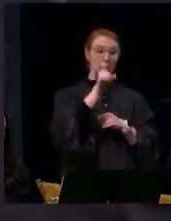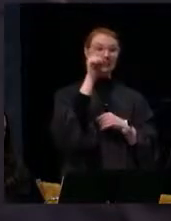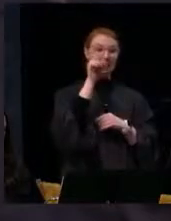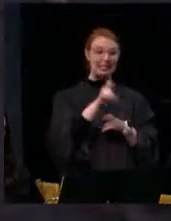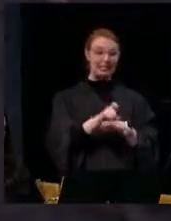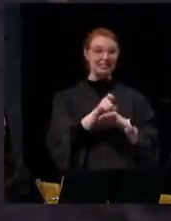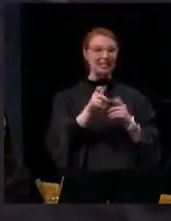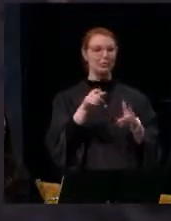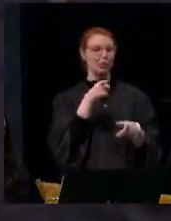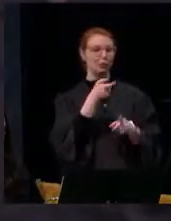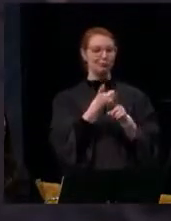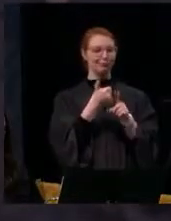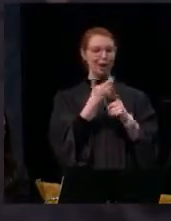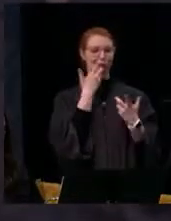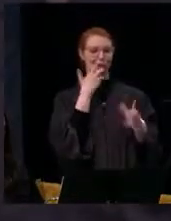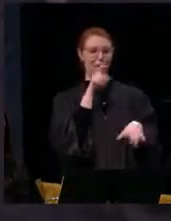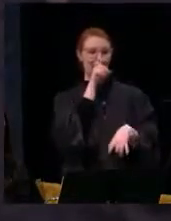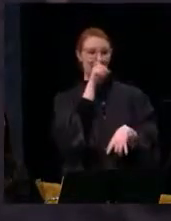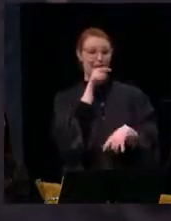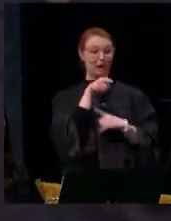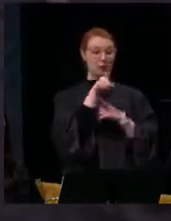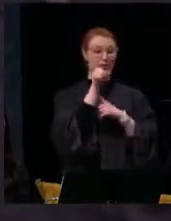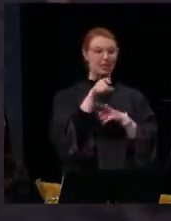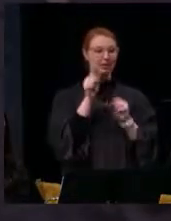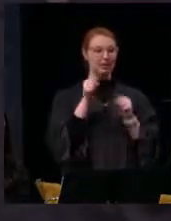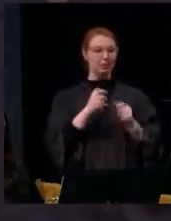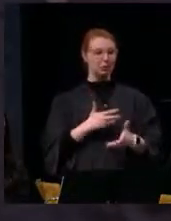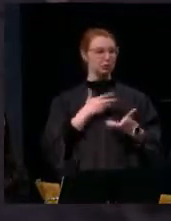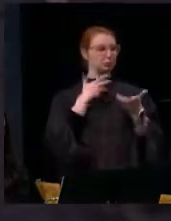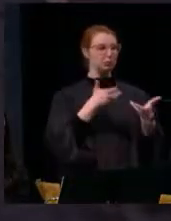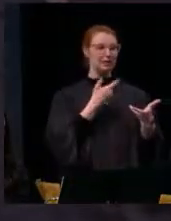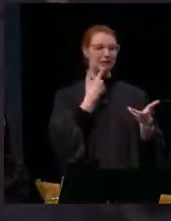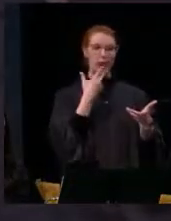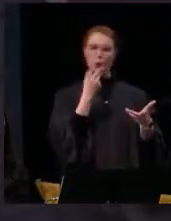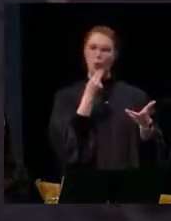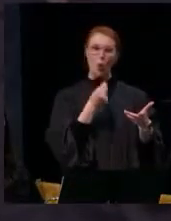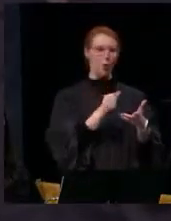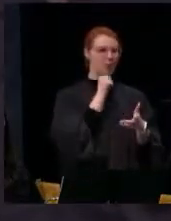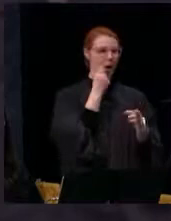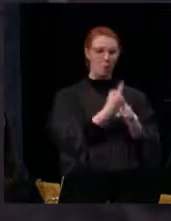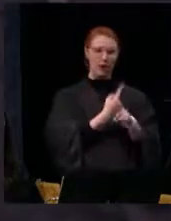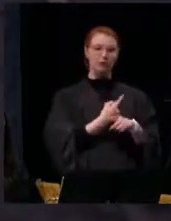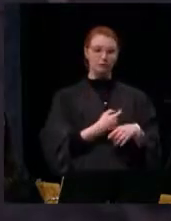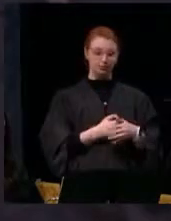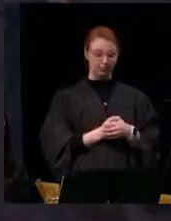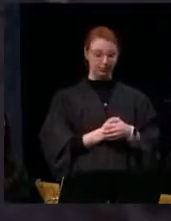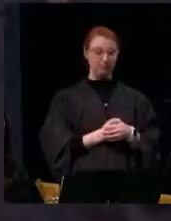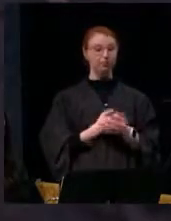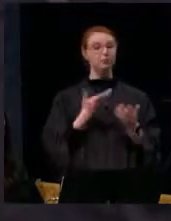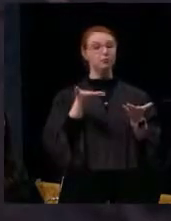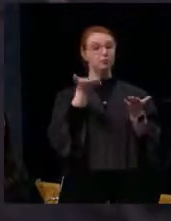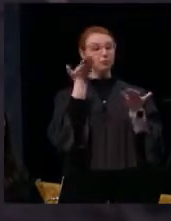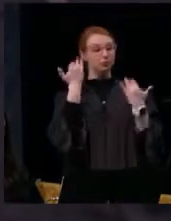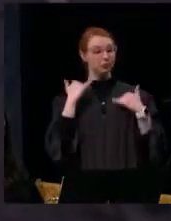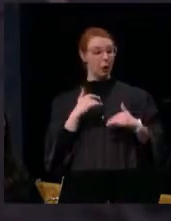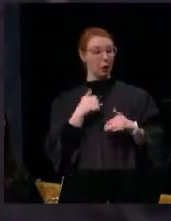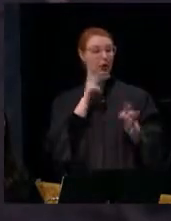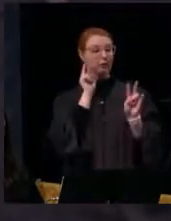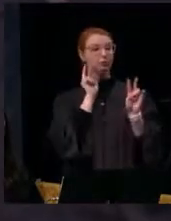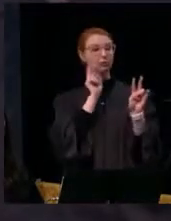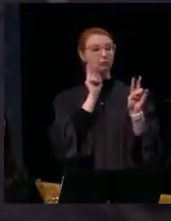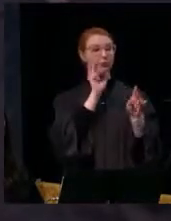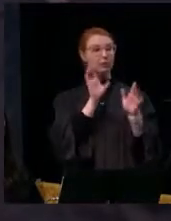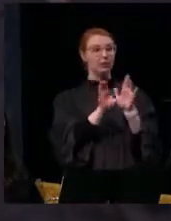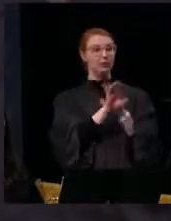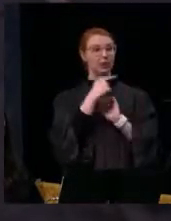screaming eagle and speak up for what is right. After observing the painting for a little while, upon closer glance,